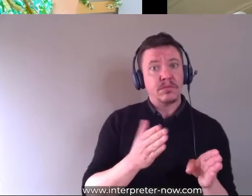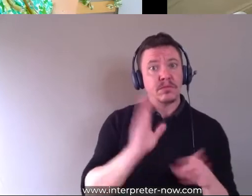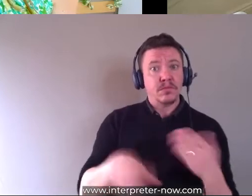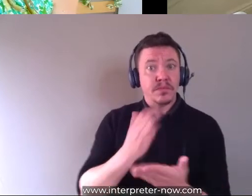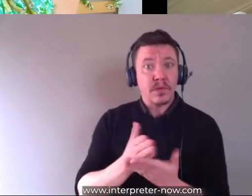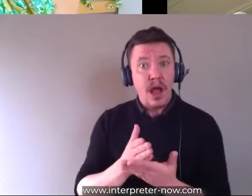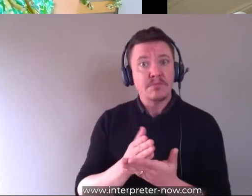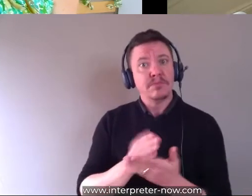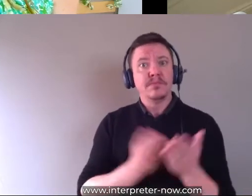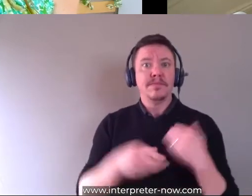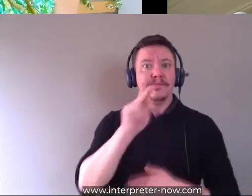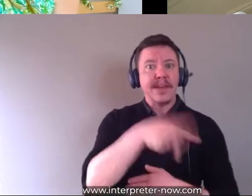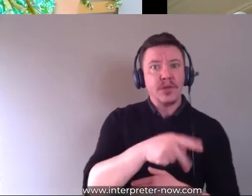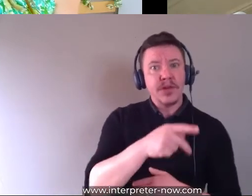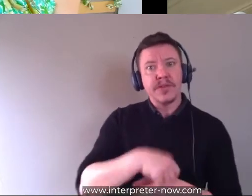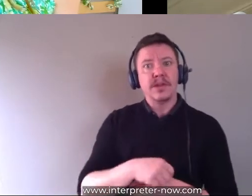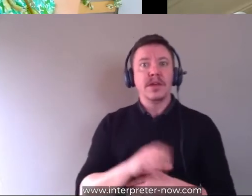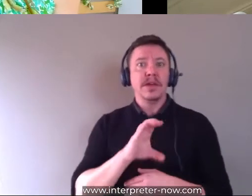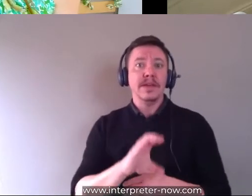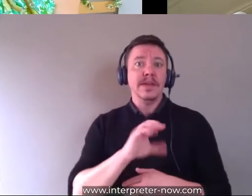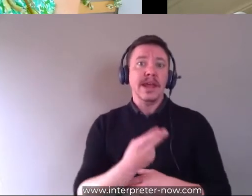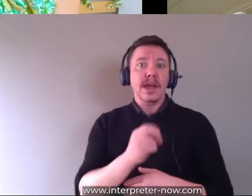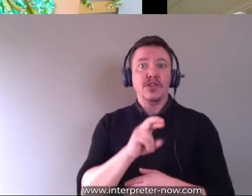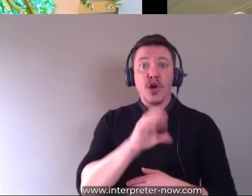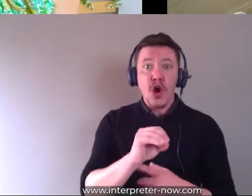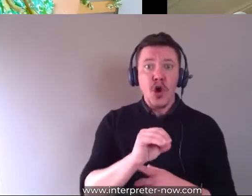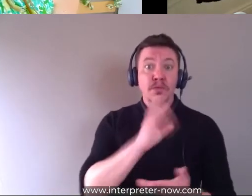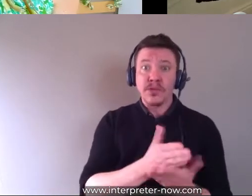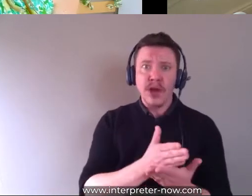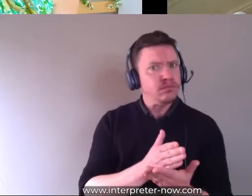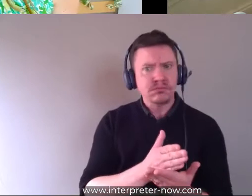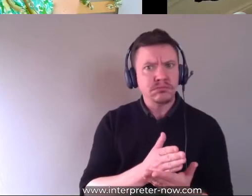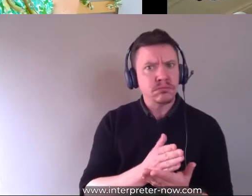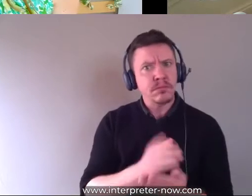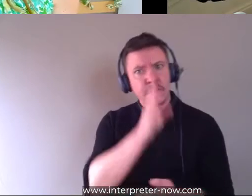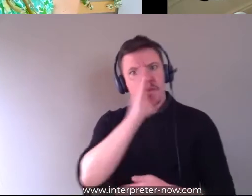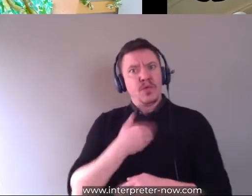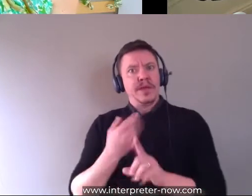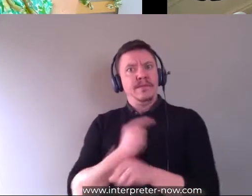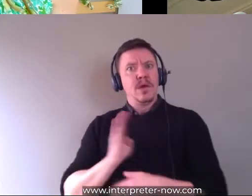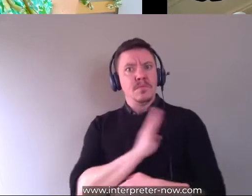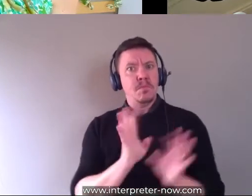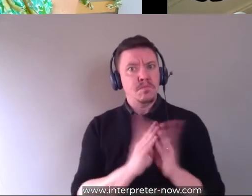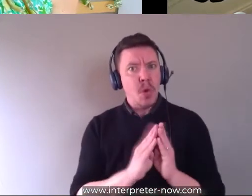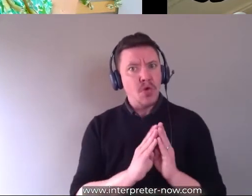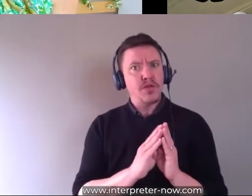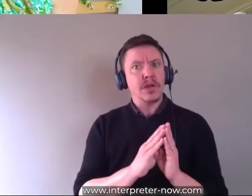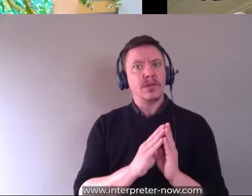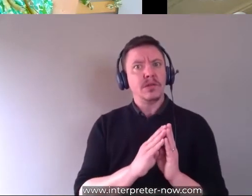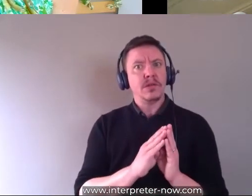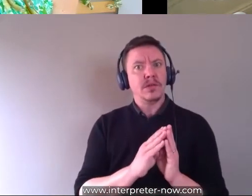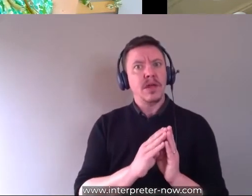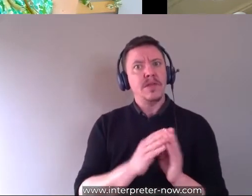VP of HR or the CHRO role, but it should actually be straight from the boardroom onto the venture capital